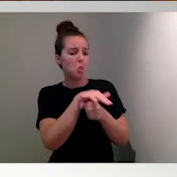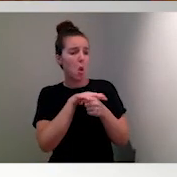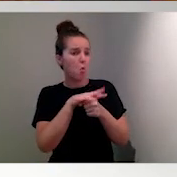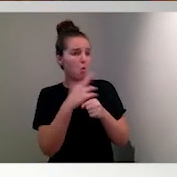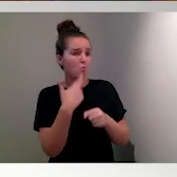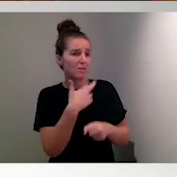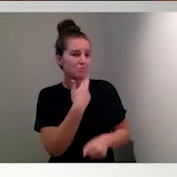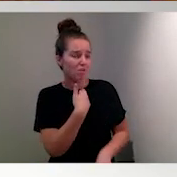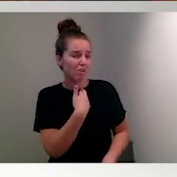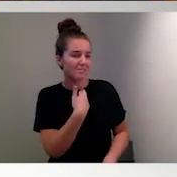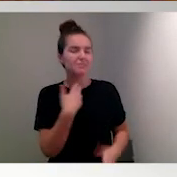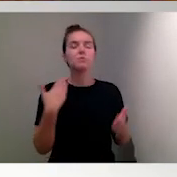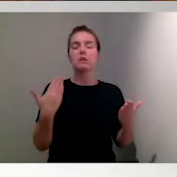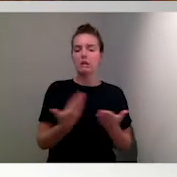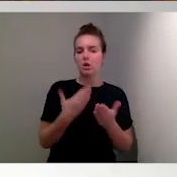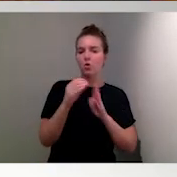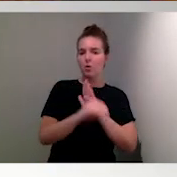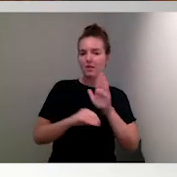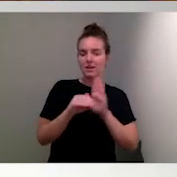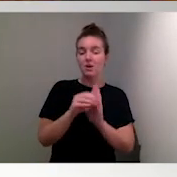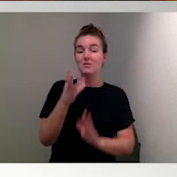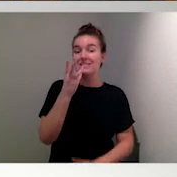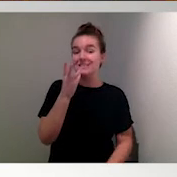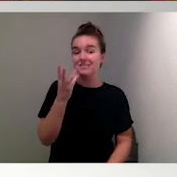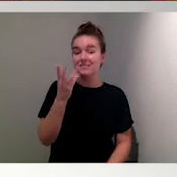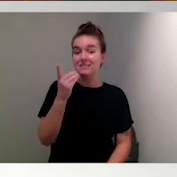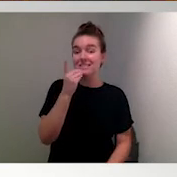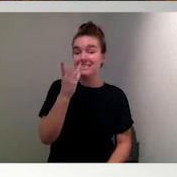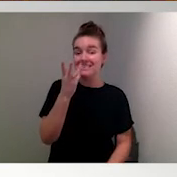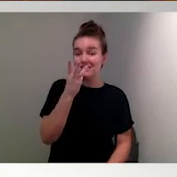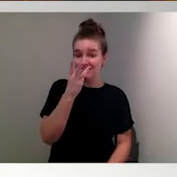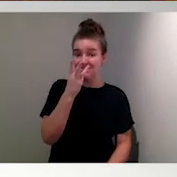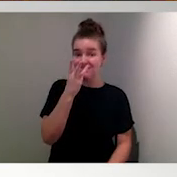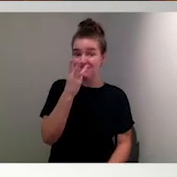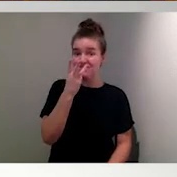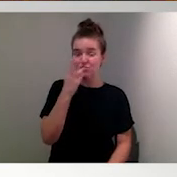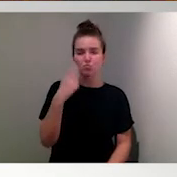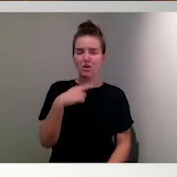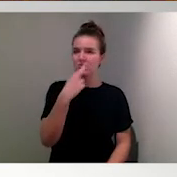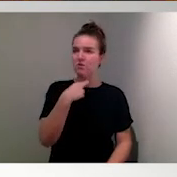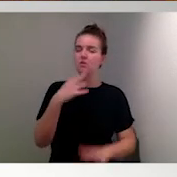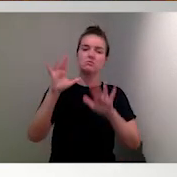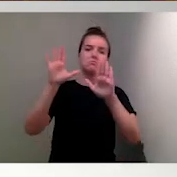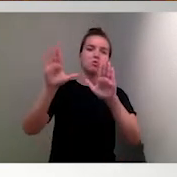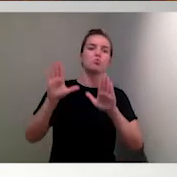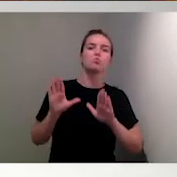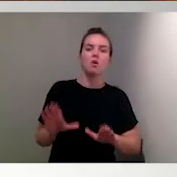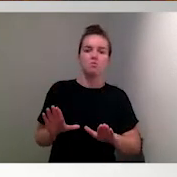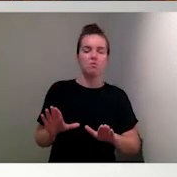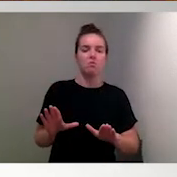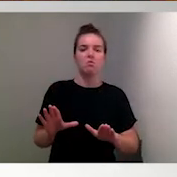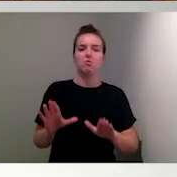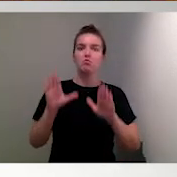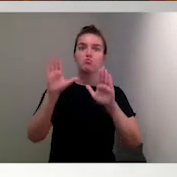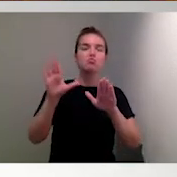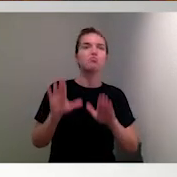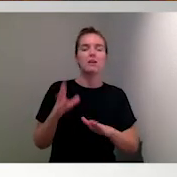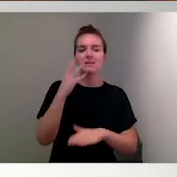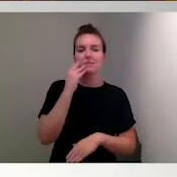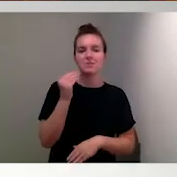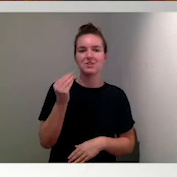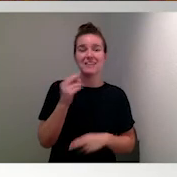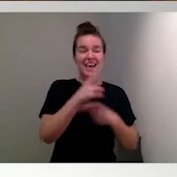Disney's restaurants are all incredible. We've had an excellent experience at there. Universal, we don't find as accessible. For